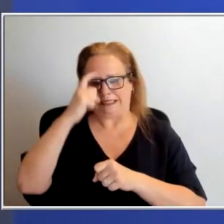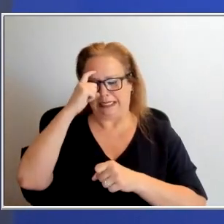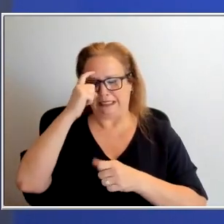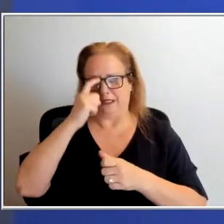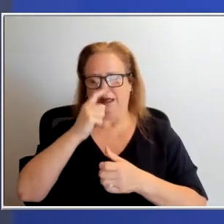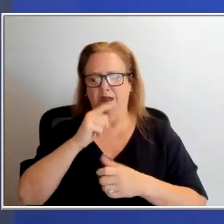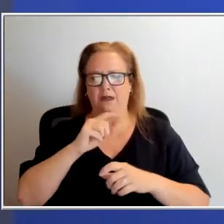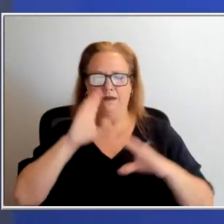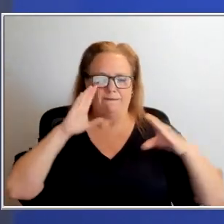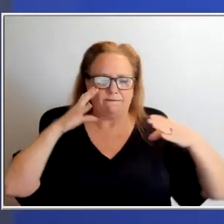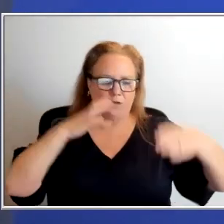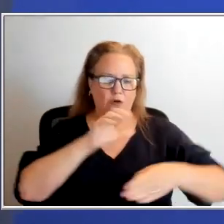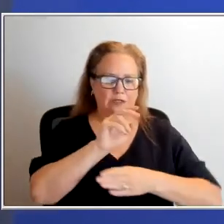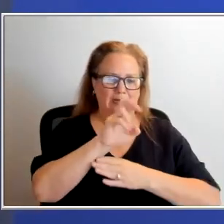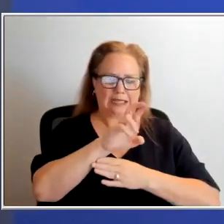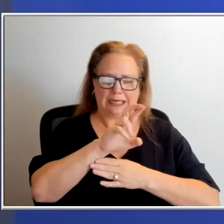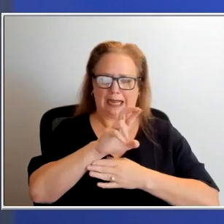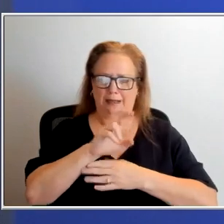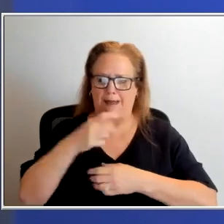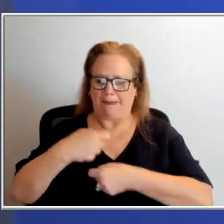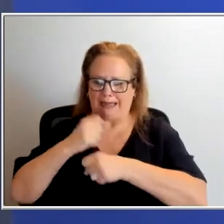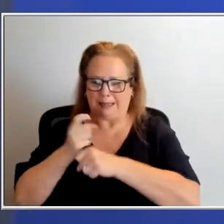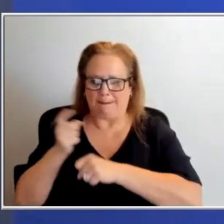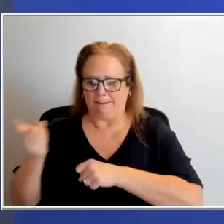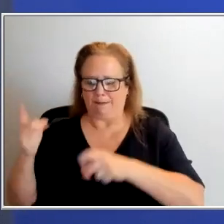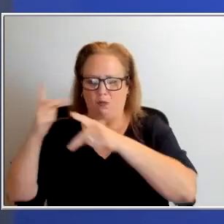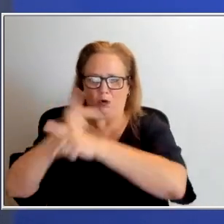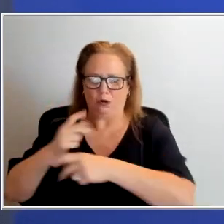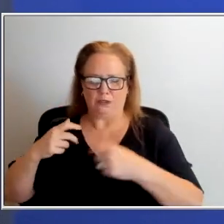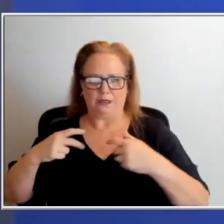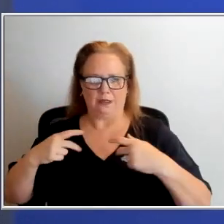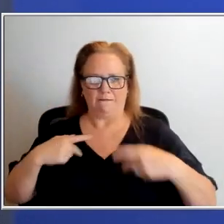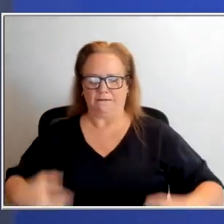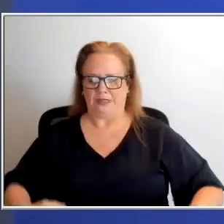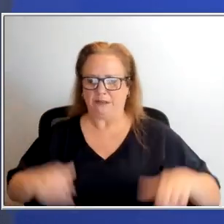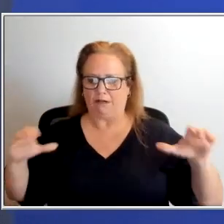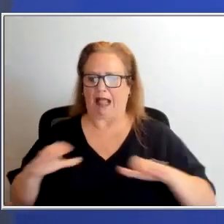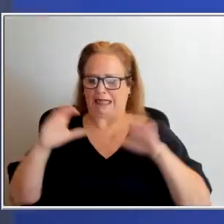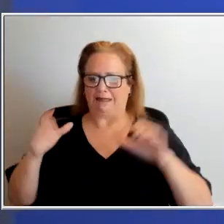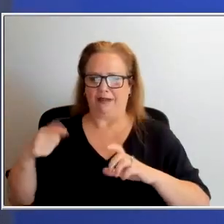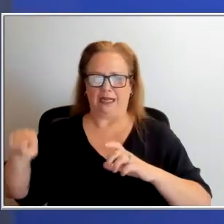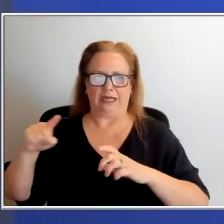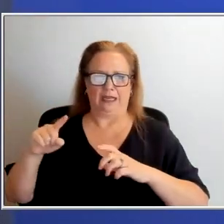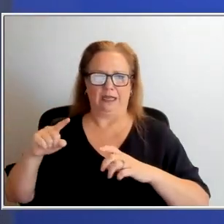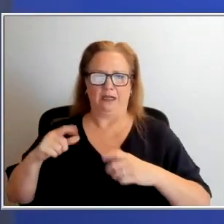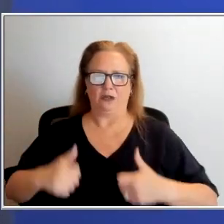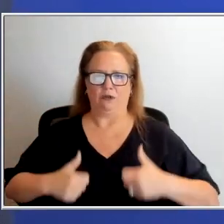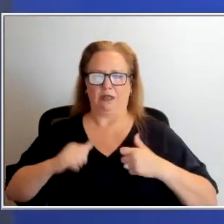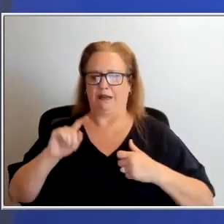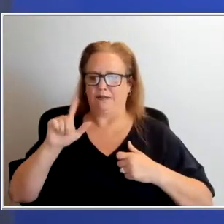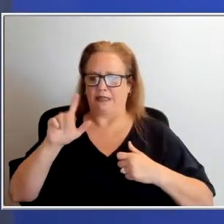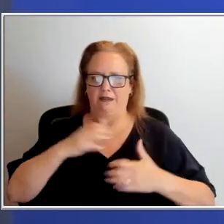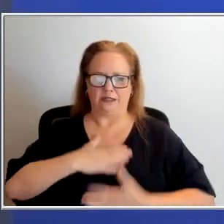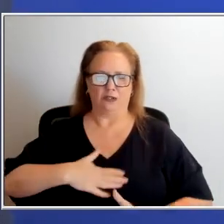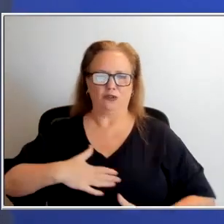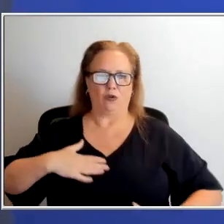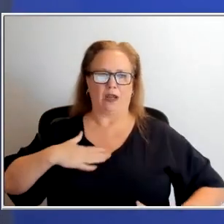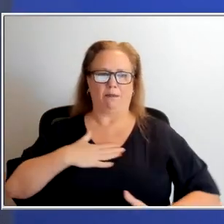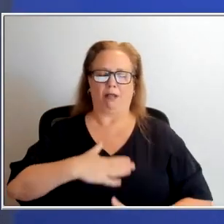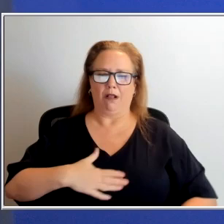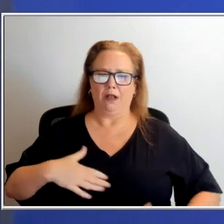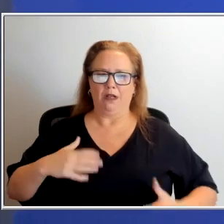cancer only to debilitate them so badly that they can't return to an active lifestyle or to a lifestyle that's enjoyable. So if we let